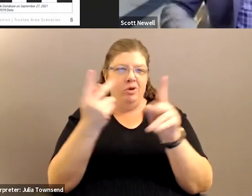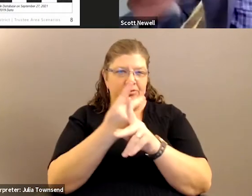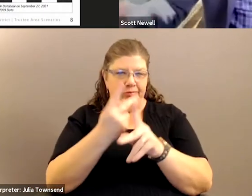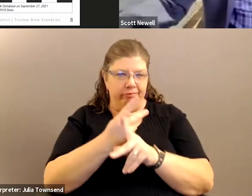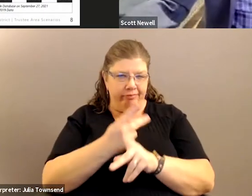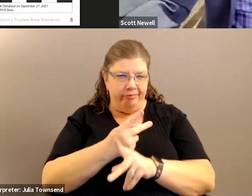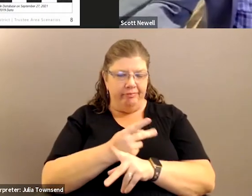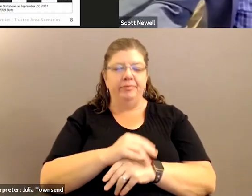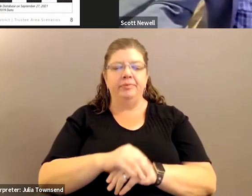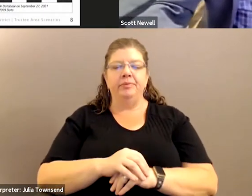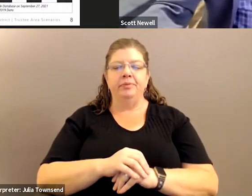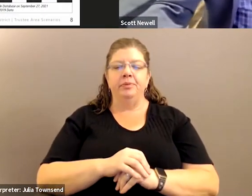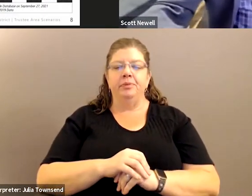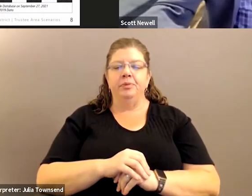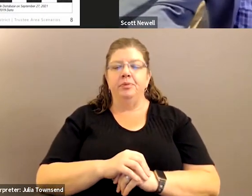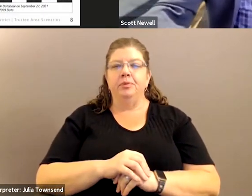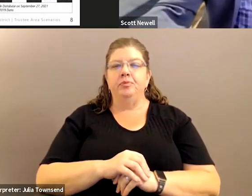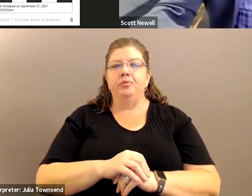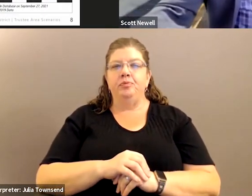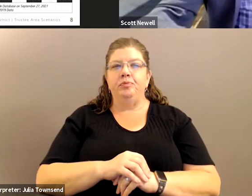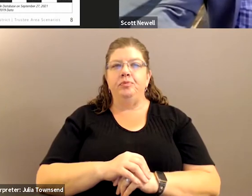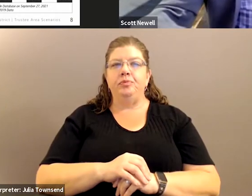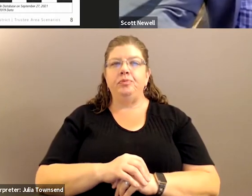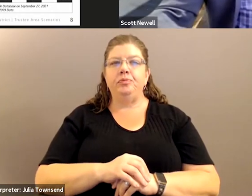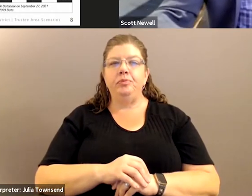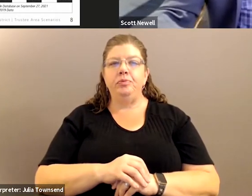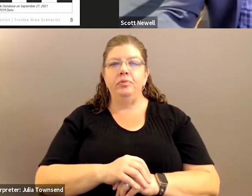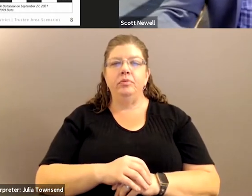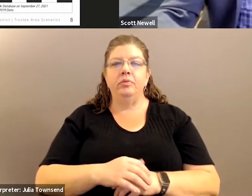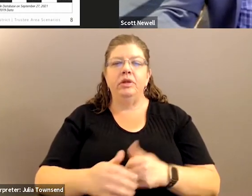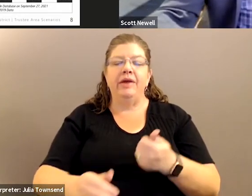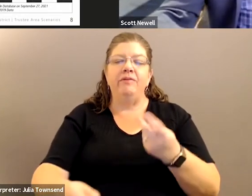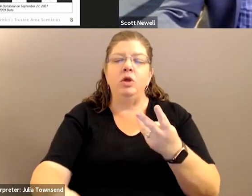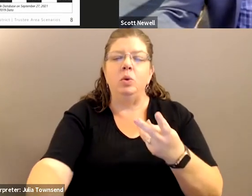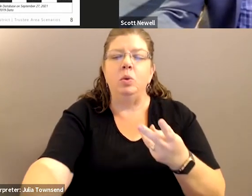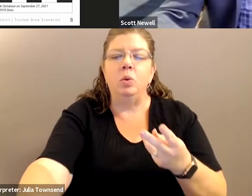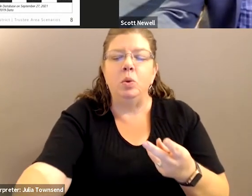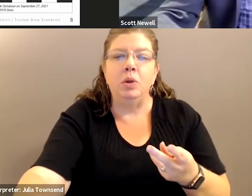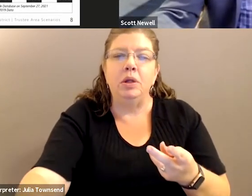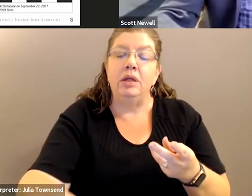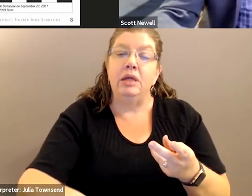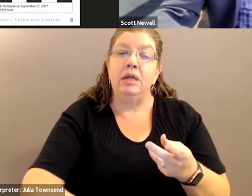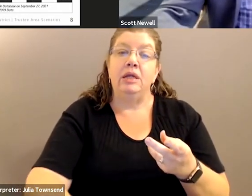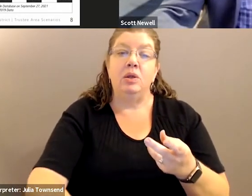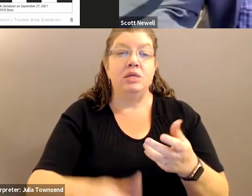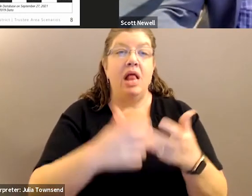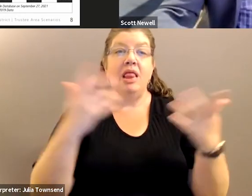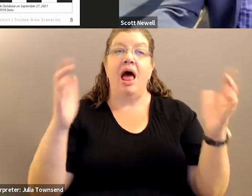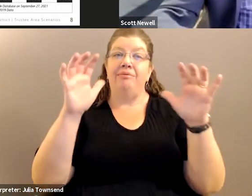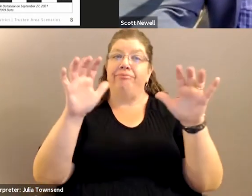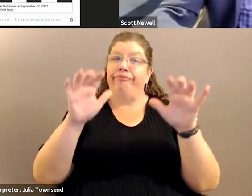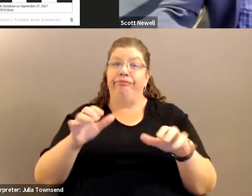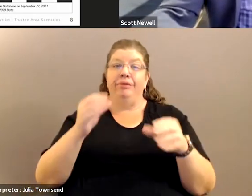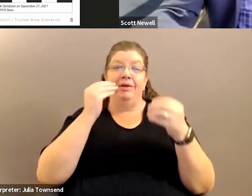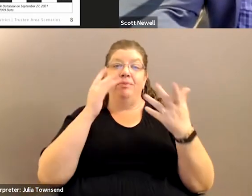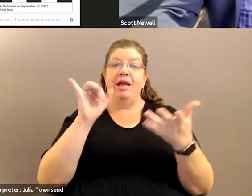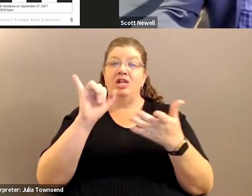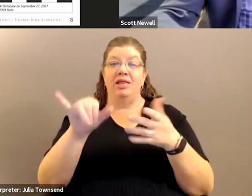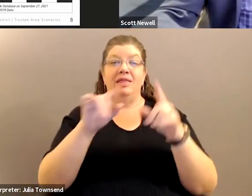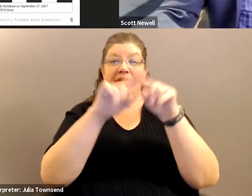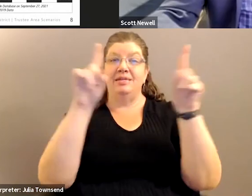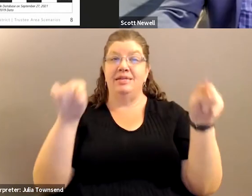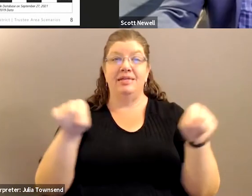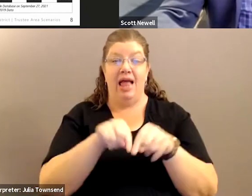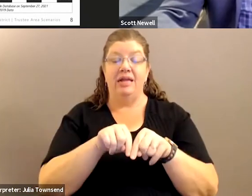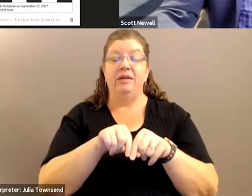out so you know there's a few key things on here this is a very busy slide with a lot of facts um you know one of the first